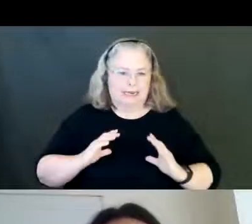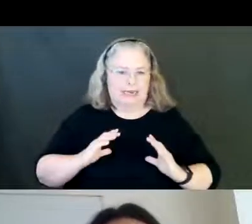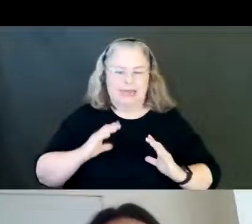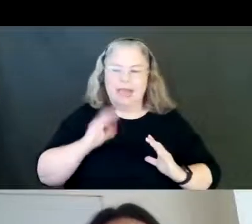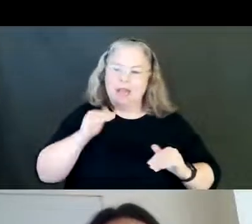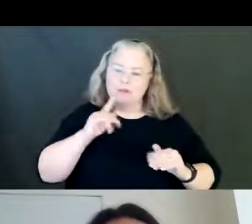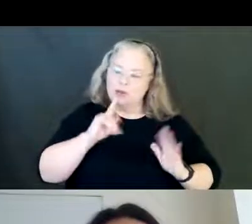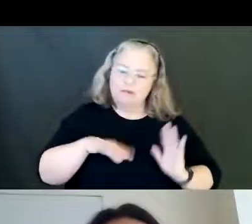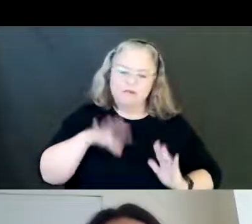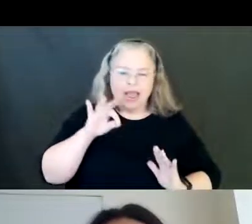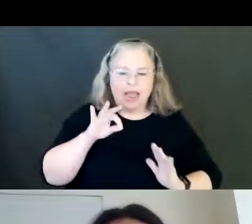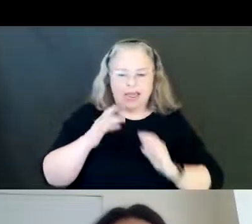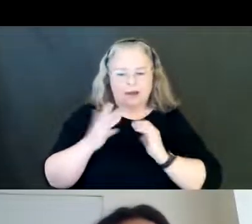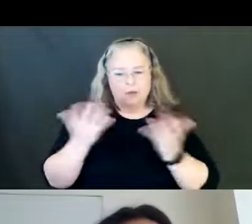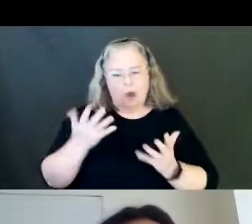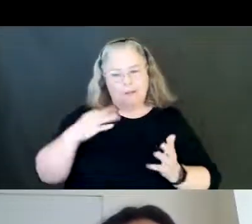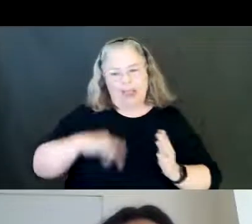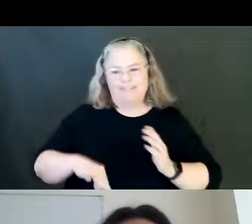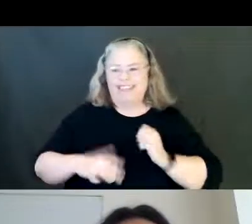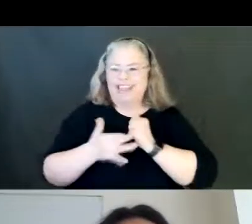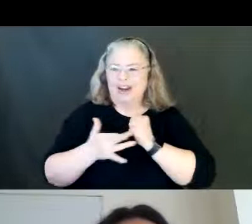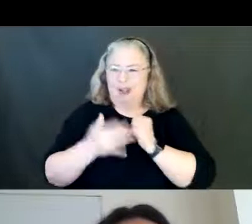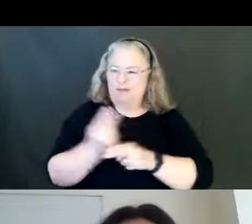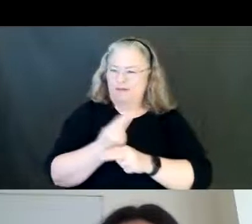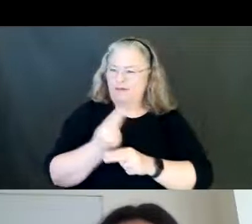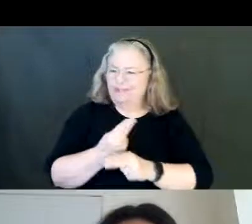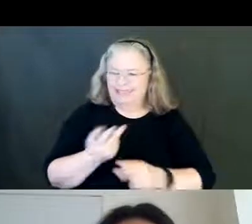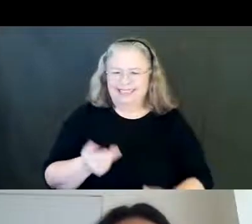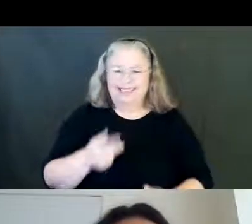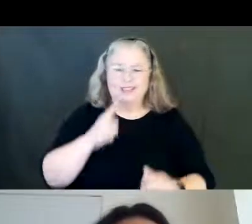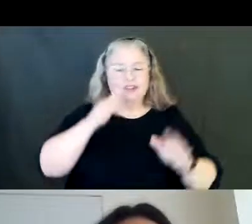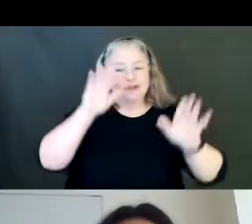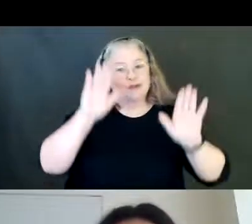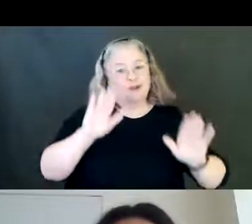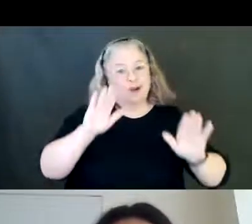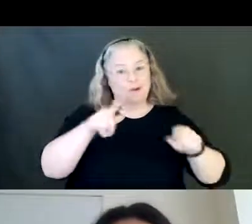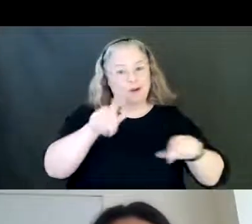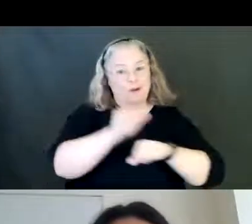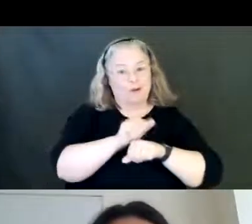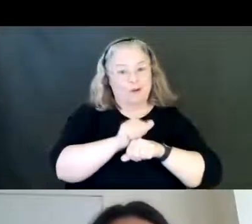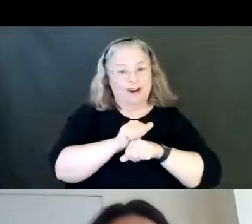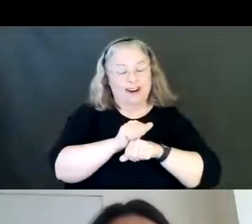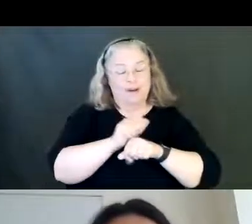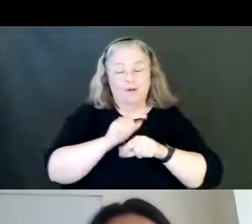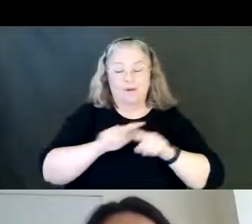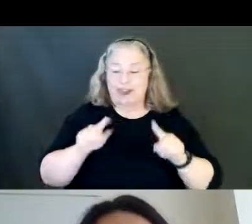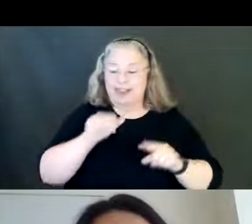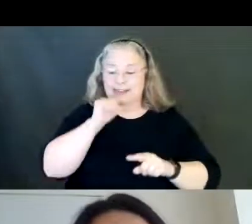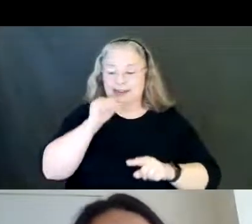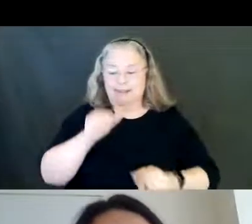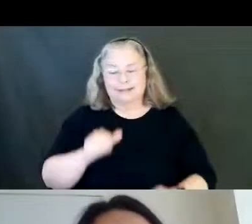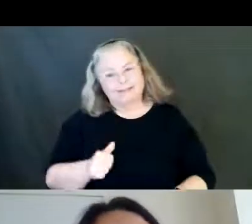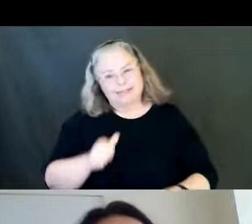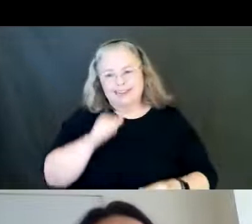benefits. Oh man. Yeah, when it's great when it works, when it doesn't, not quite fun. Yeah,